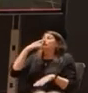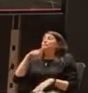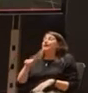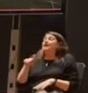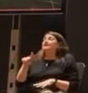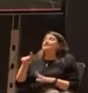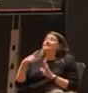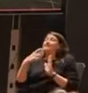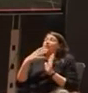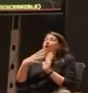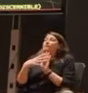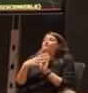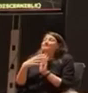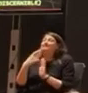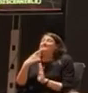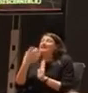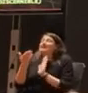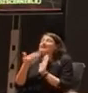Absolutely.